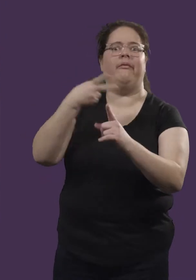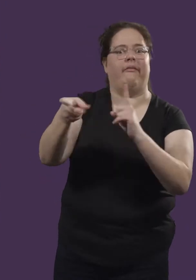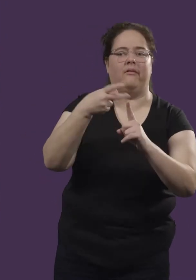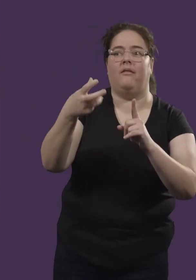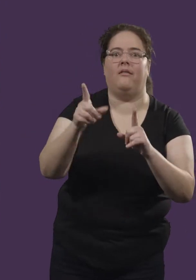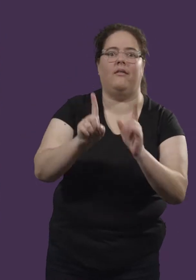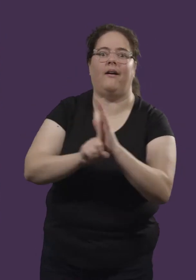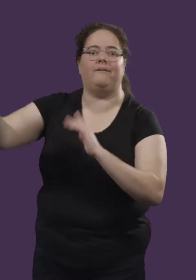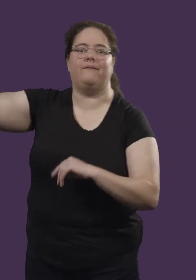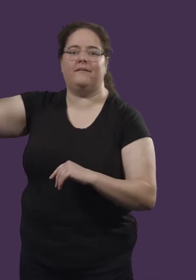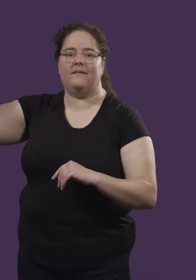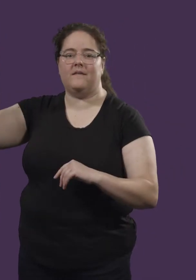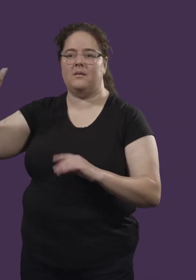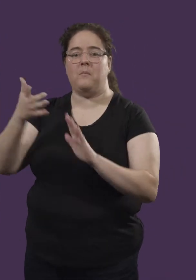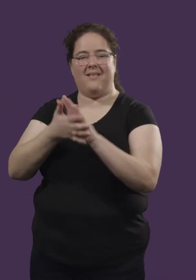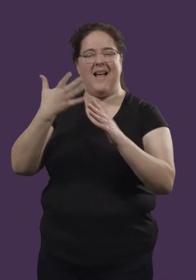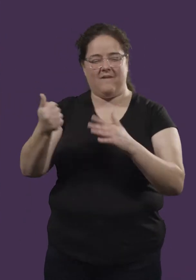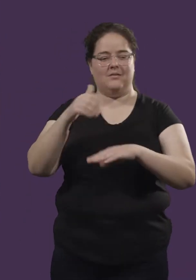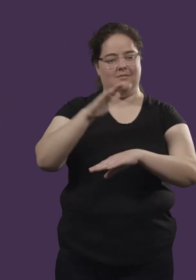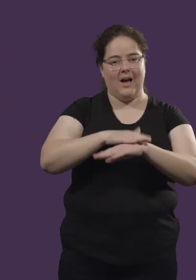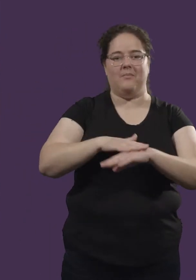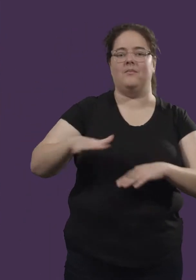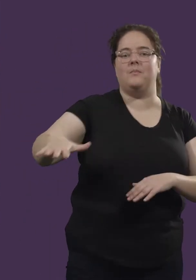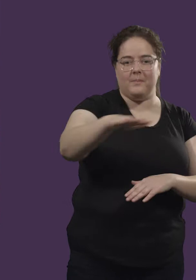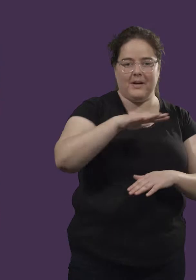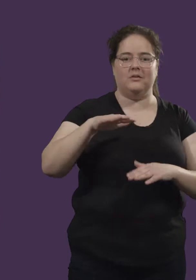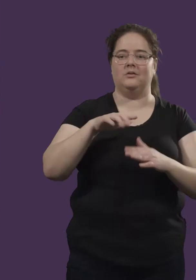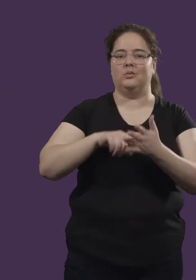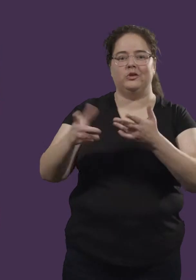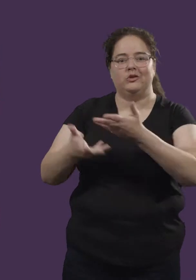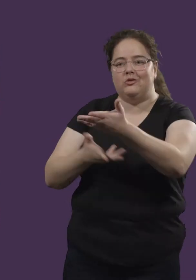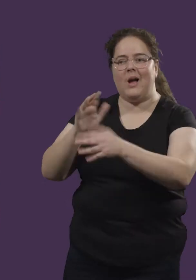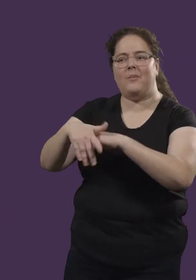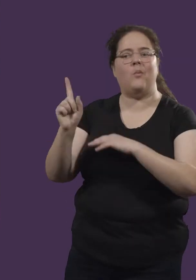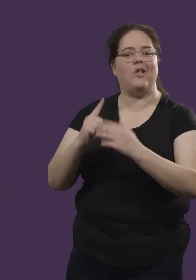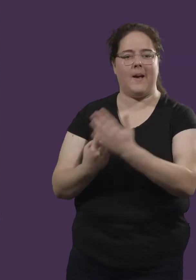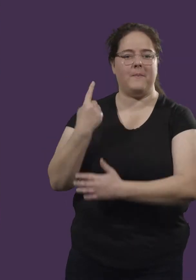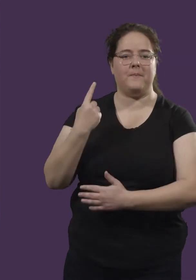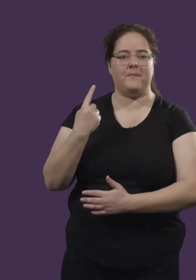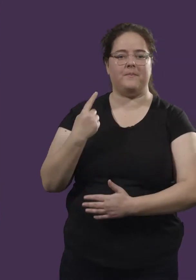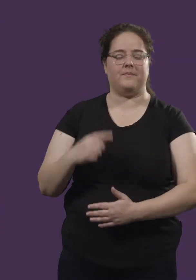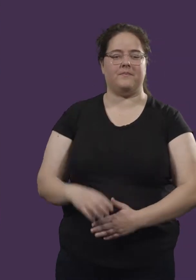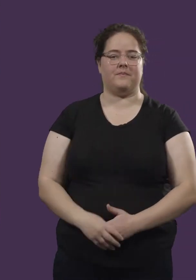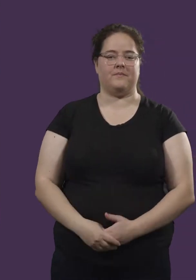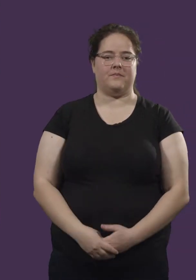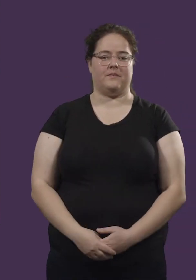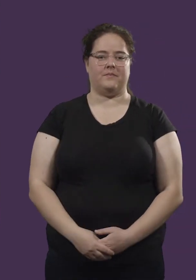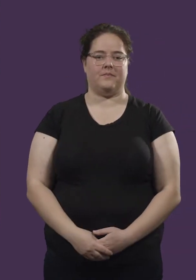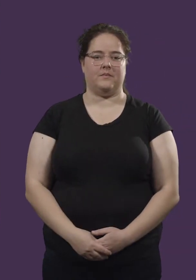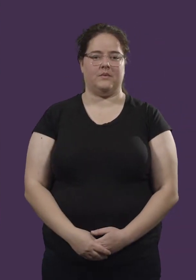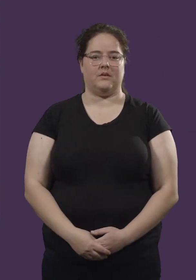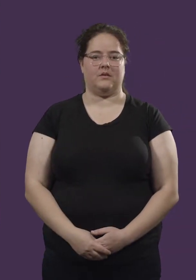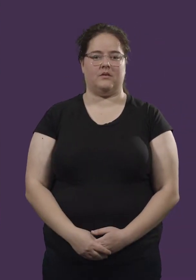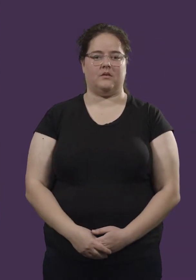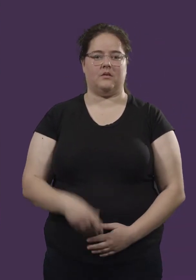home, then there's some time and space to talk about what's taken place. Inherently, when we are working